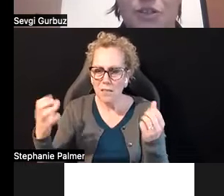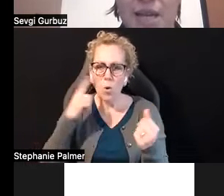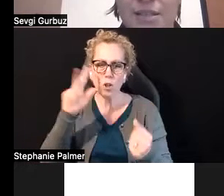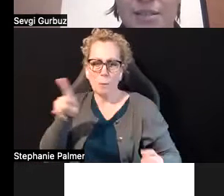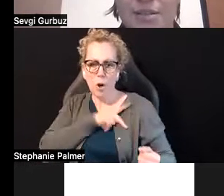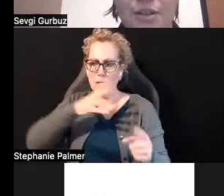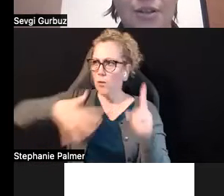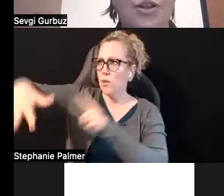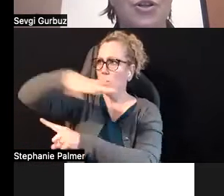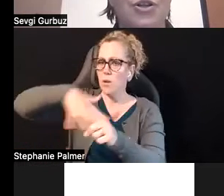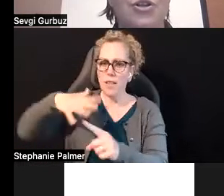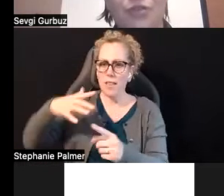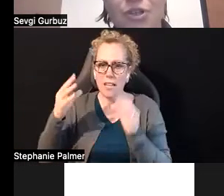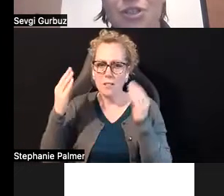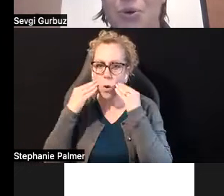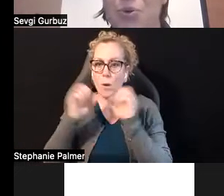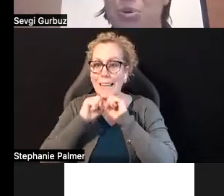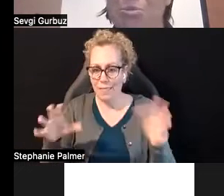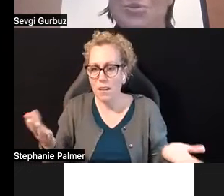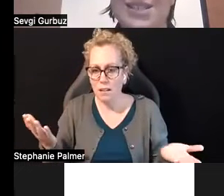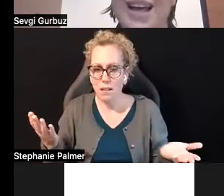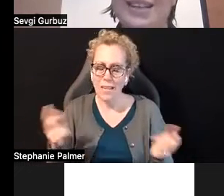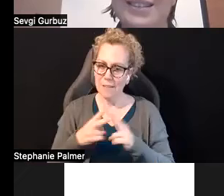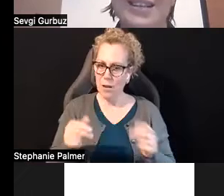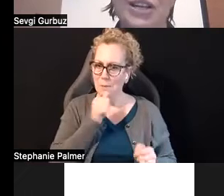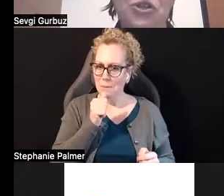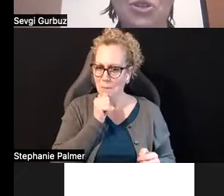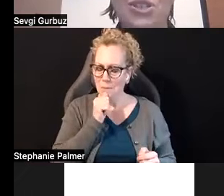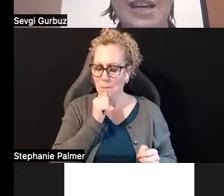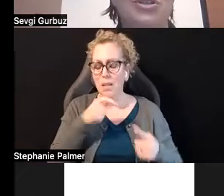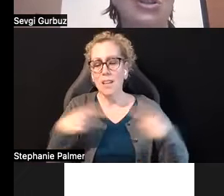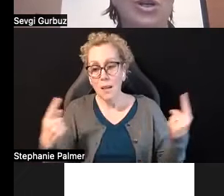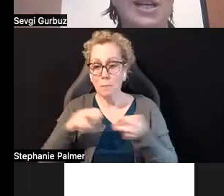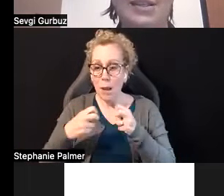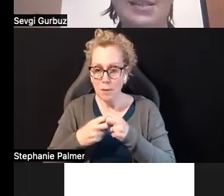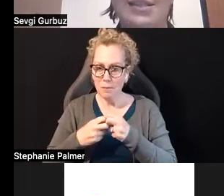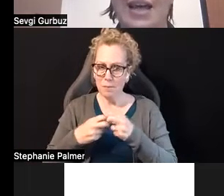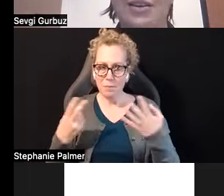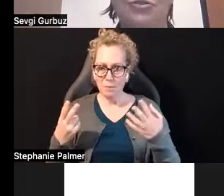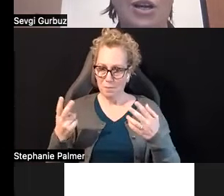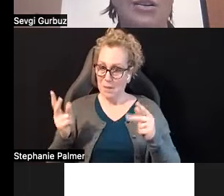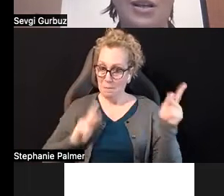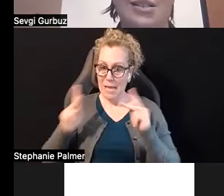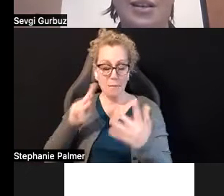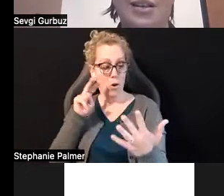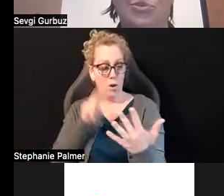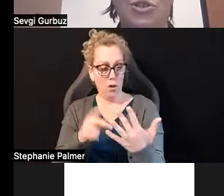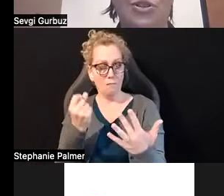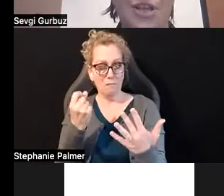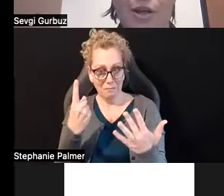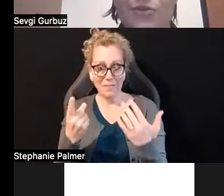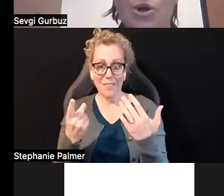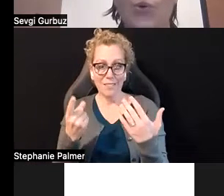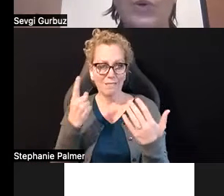environment in space. Conversely, though, the problem is that humans can't really look at this and recognize sign